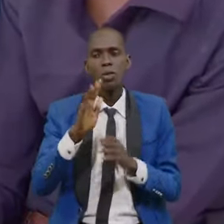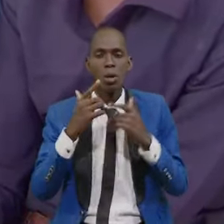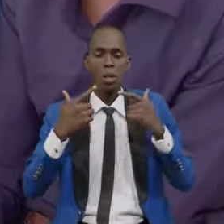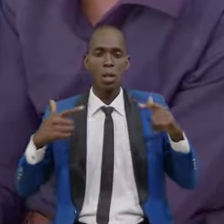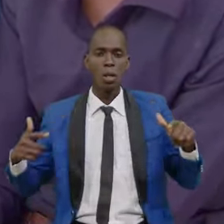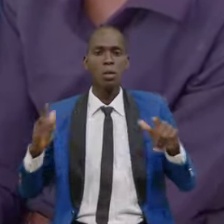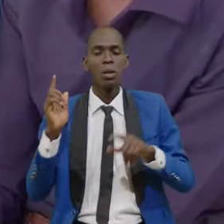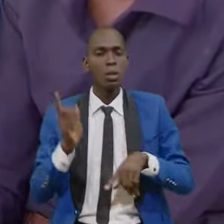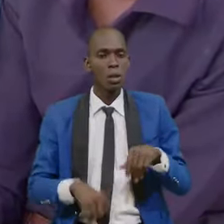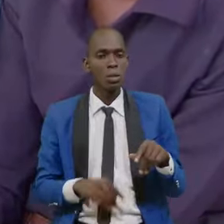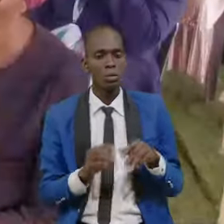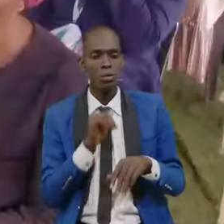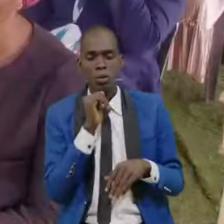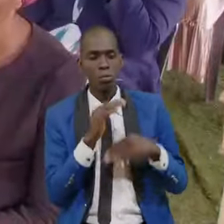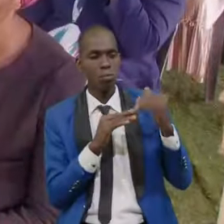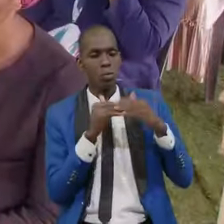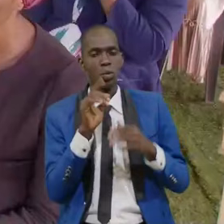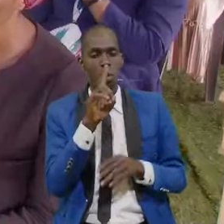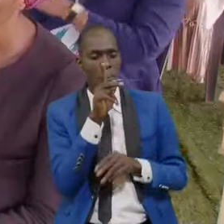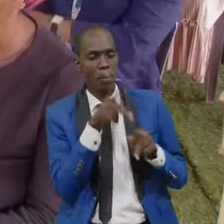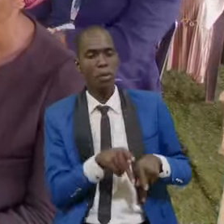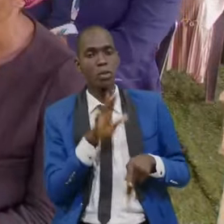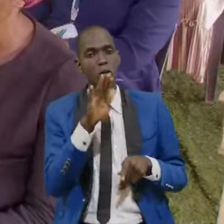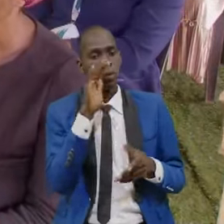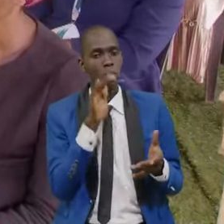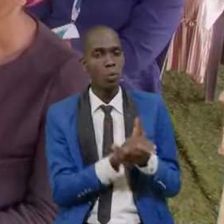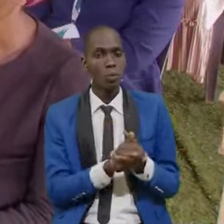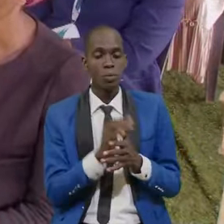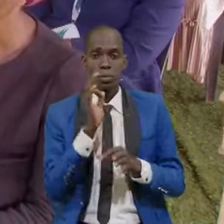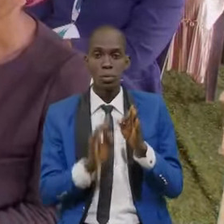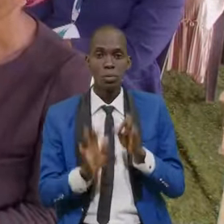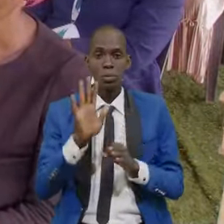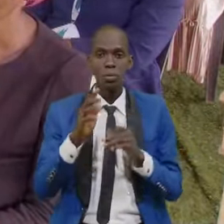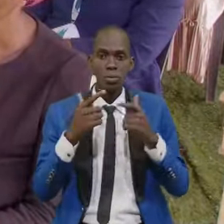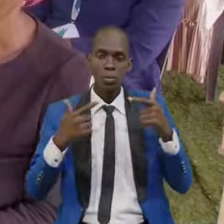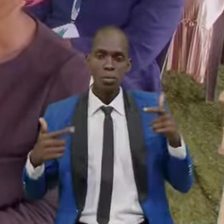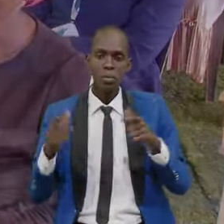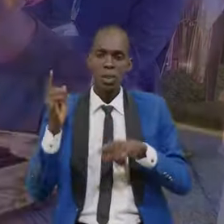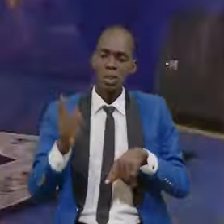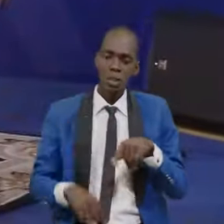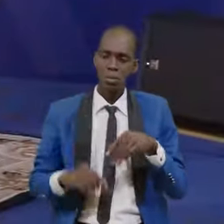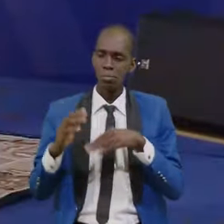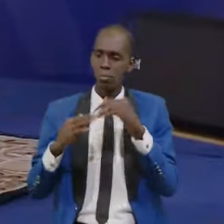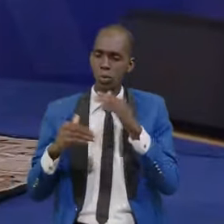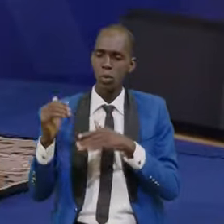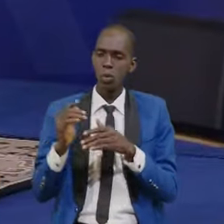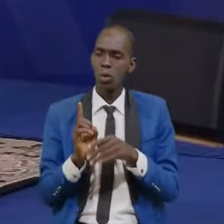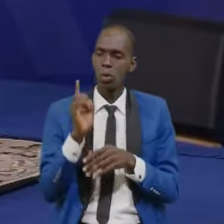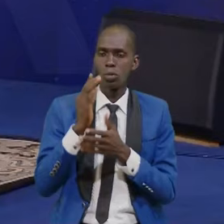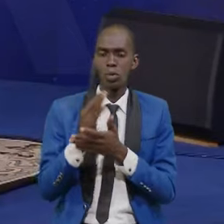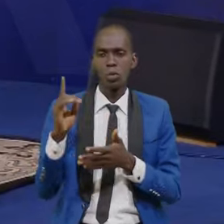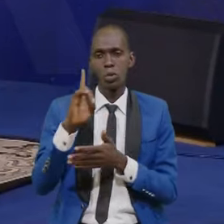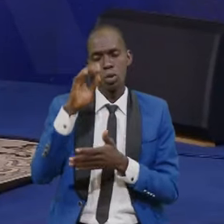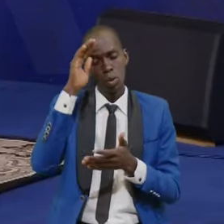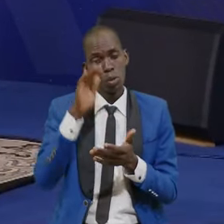one person, your wife, if your language cannot edify one person, your husband, if